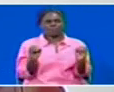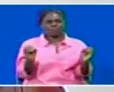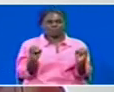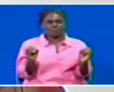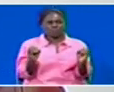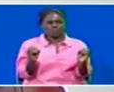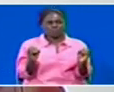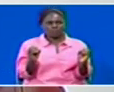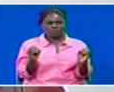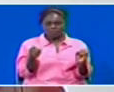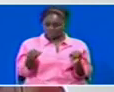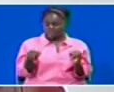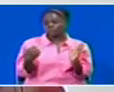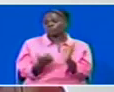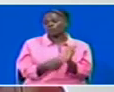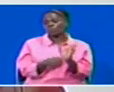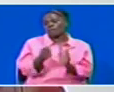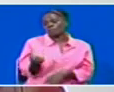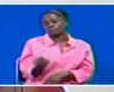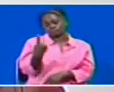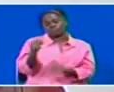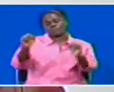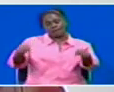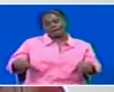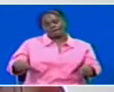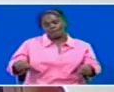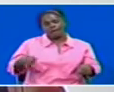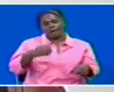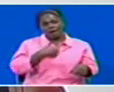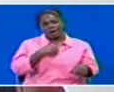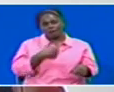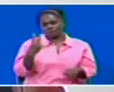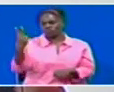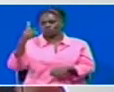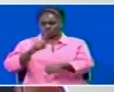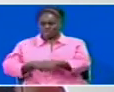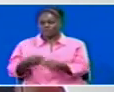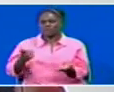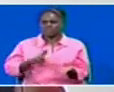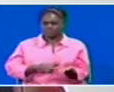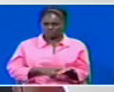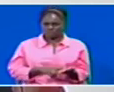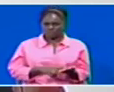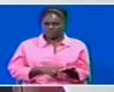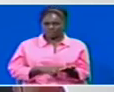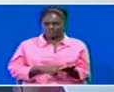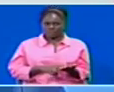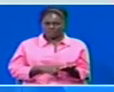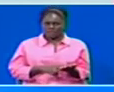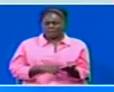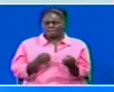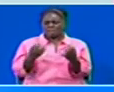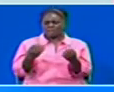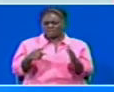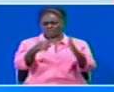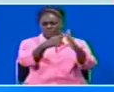registered in somewhere else. So that can also create situations where you have cases of double registration. So there are many issues that are coming out